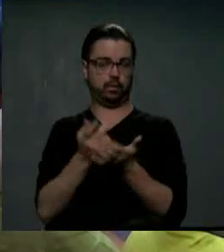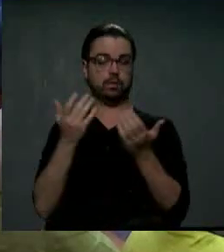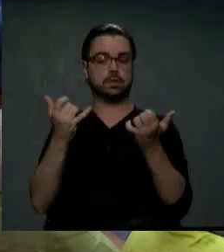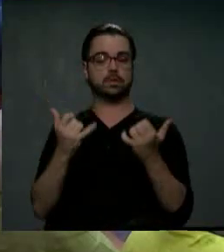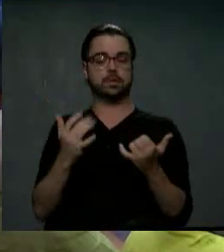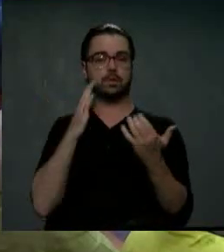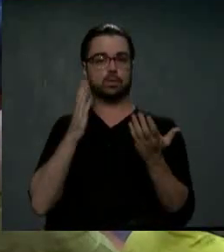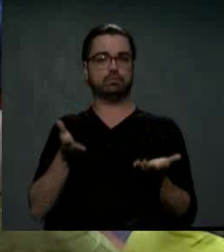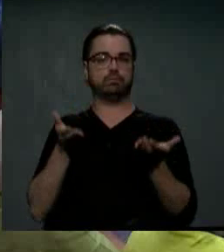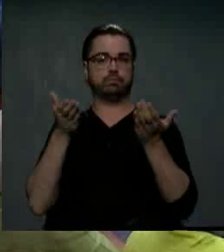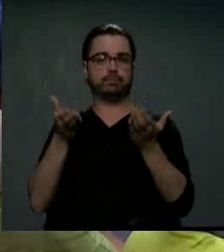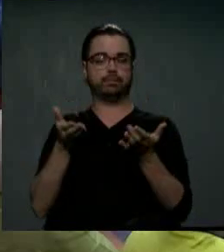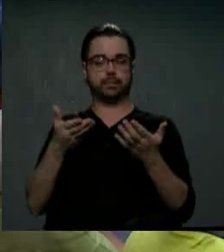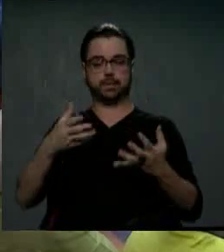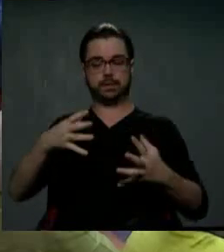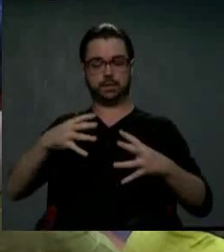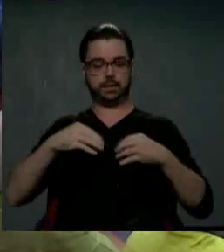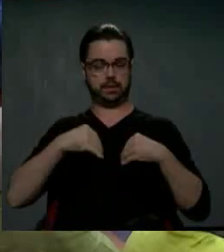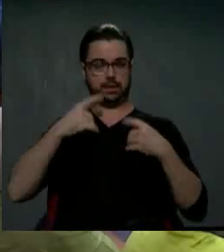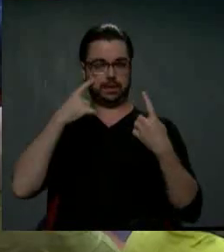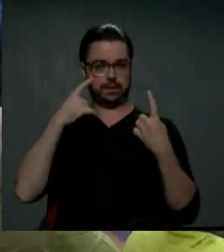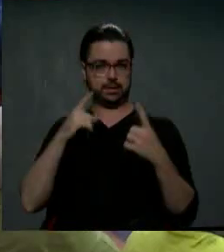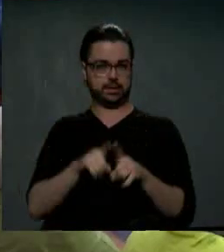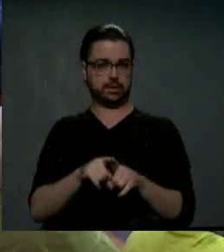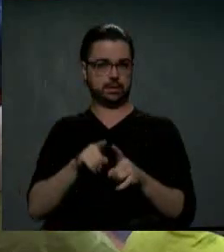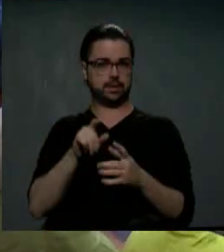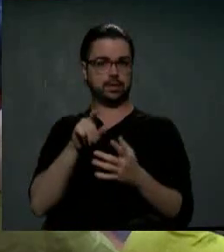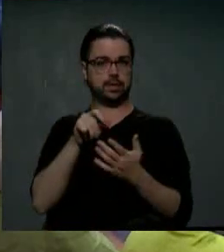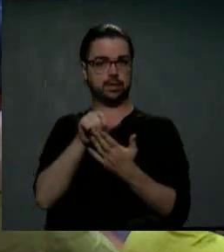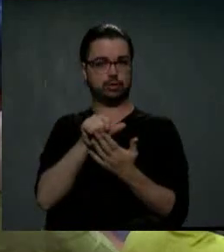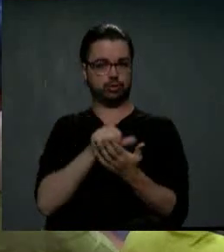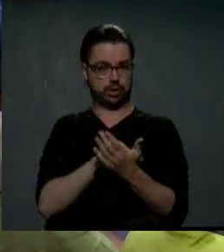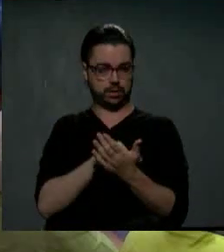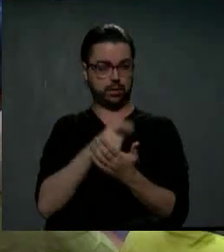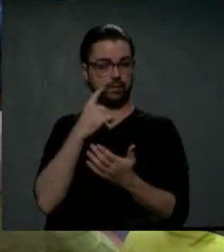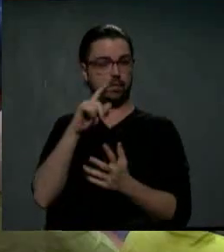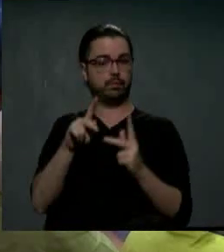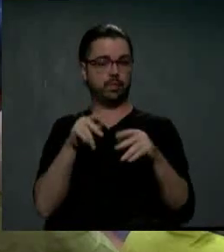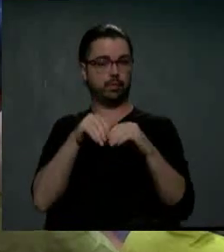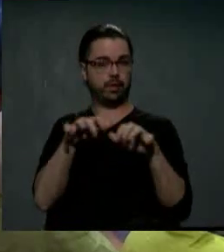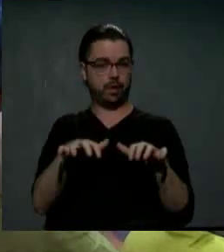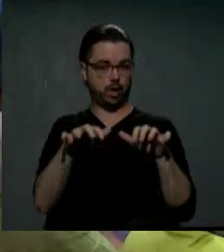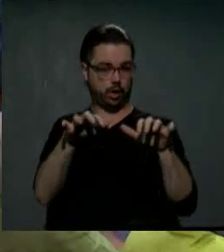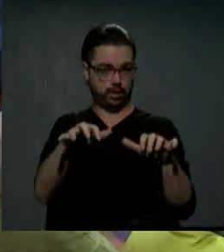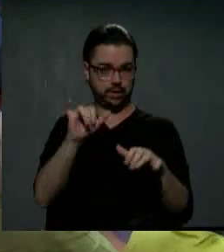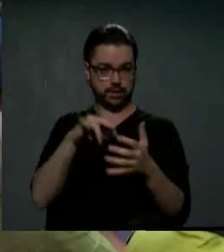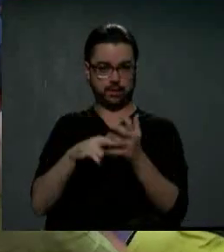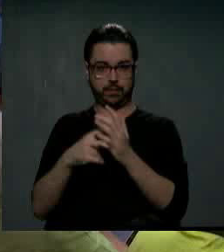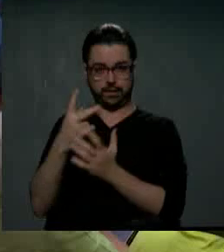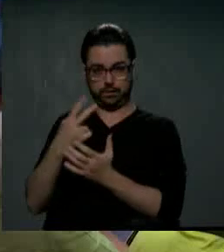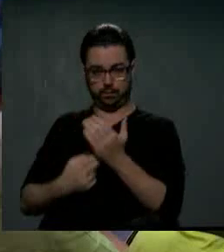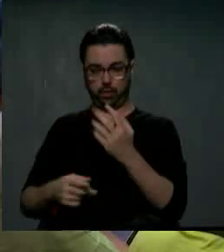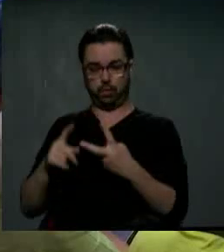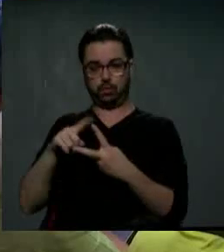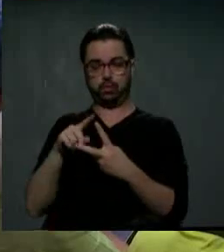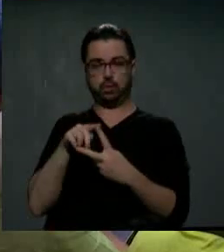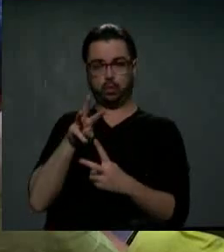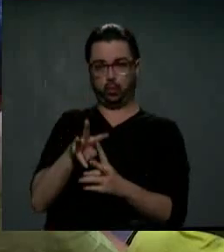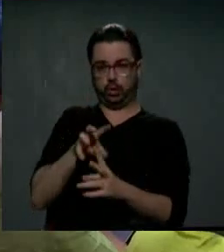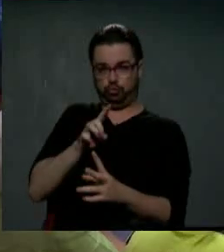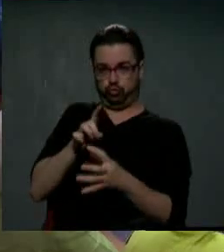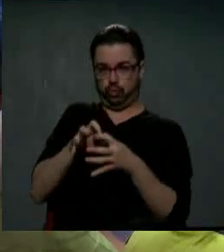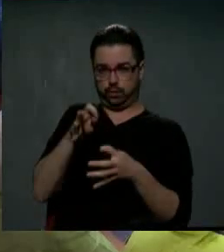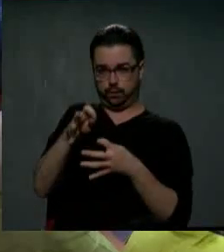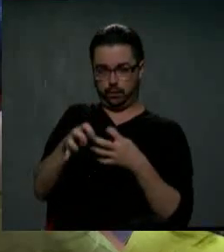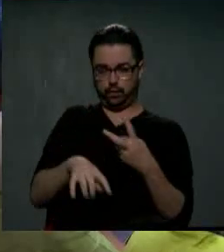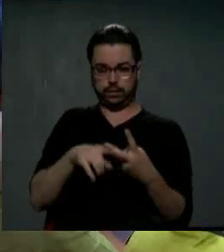of the consent agenda. I want to remind folks out in the audience that will be for both for withdrawal, deferrals, and consent. So